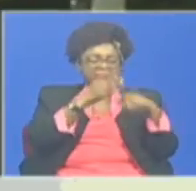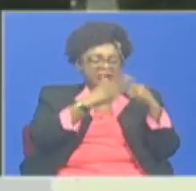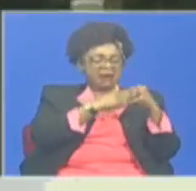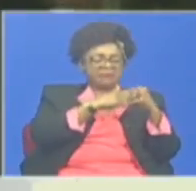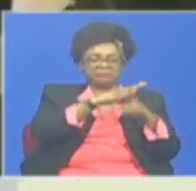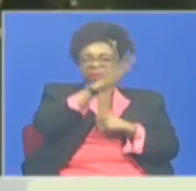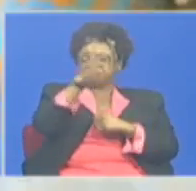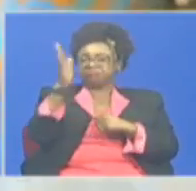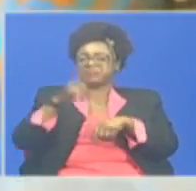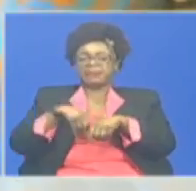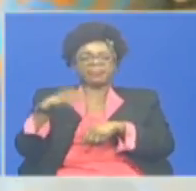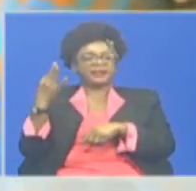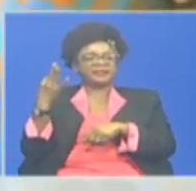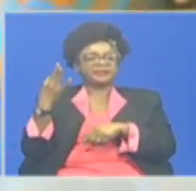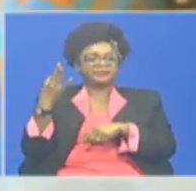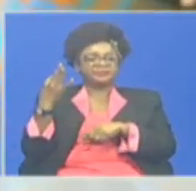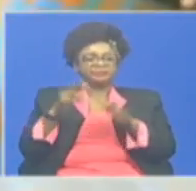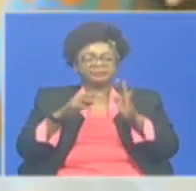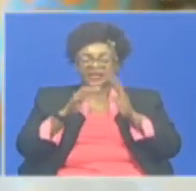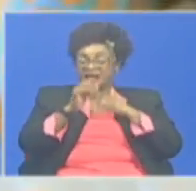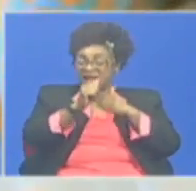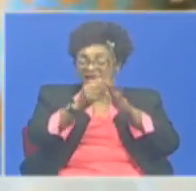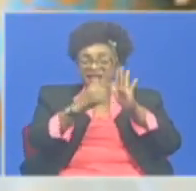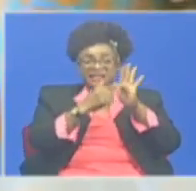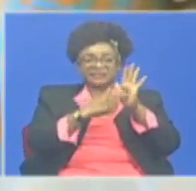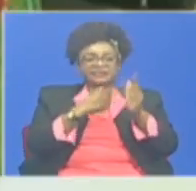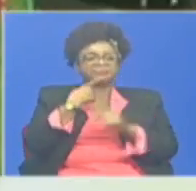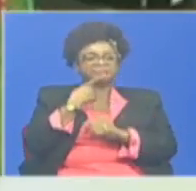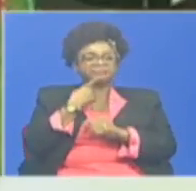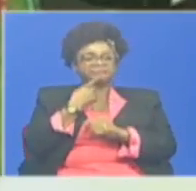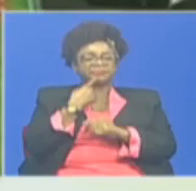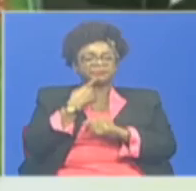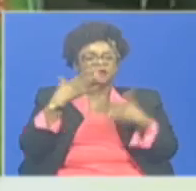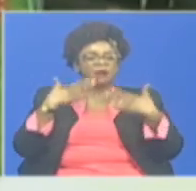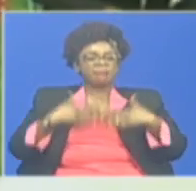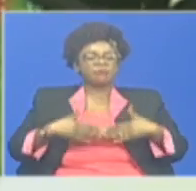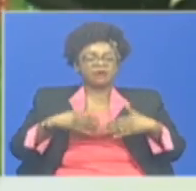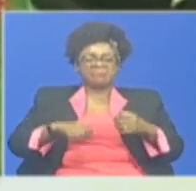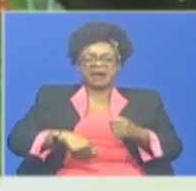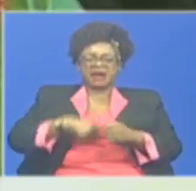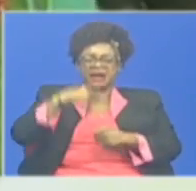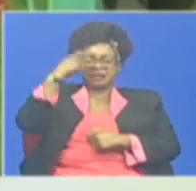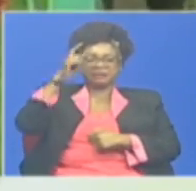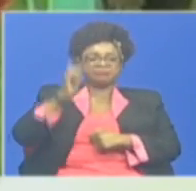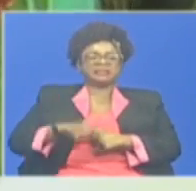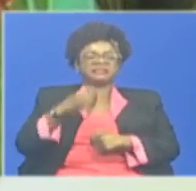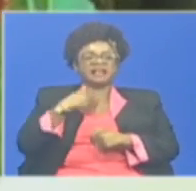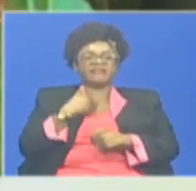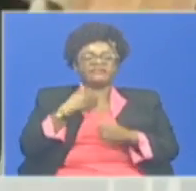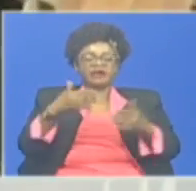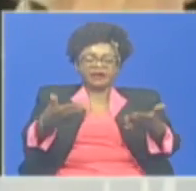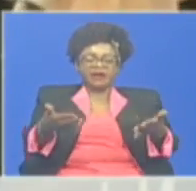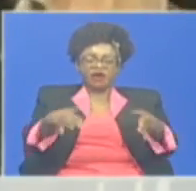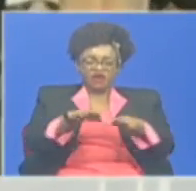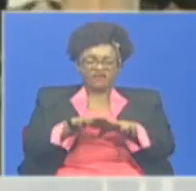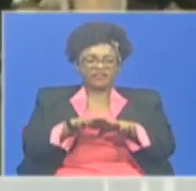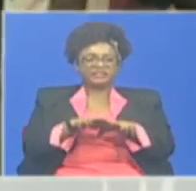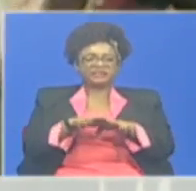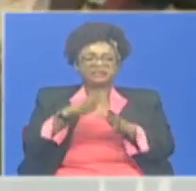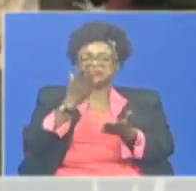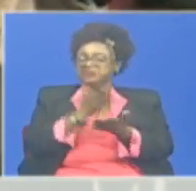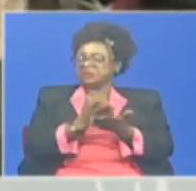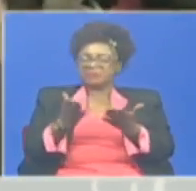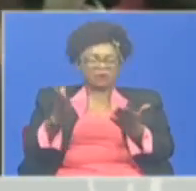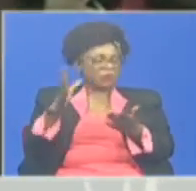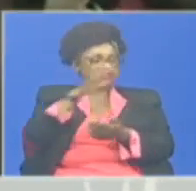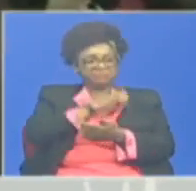p.m. The guidelines goes ahead to state that the body bag should be placed in a coffin, something that was conspicuously